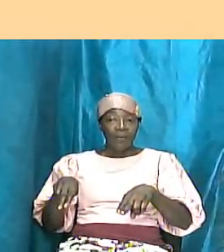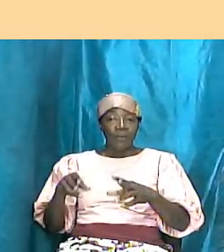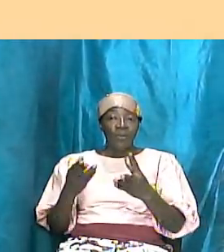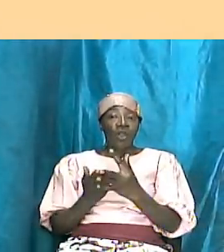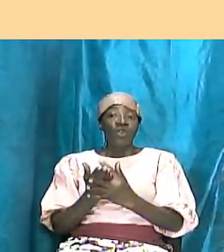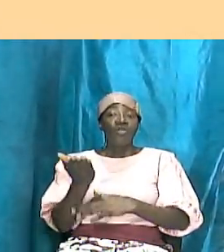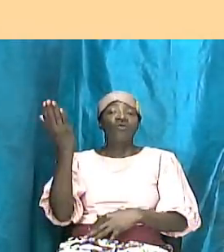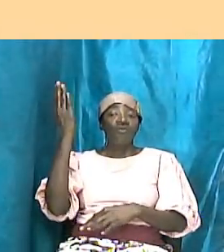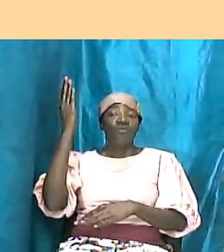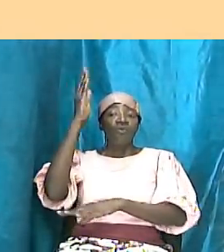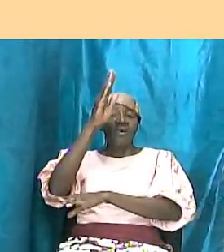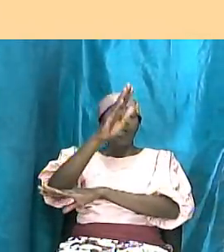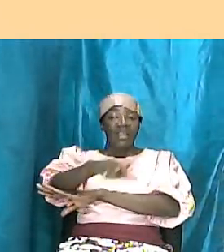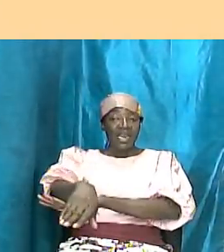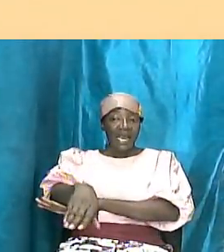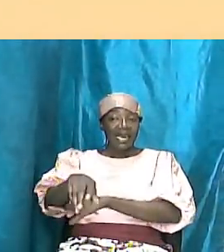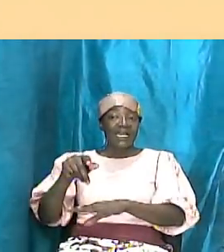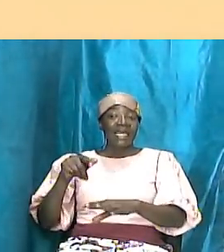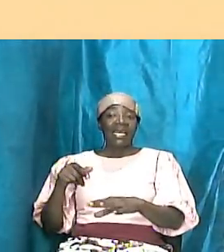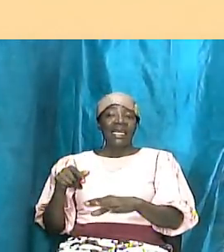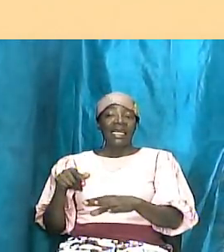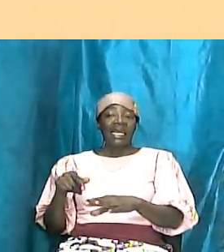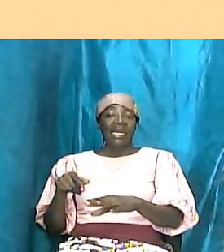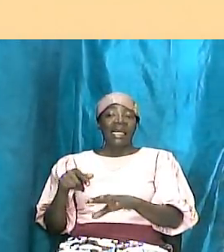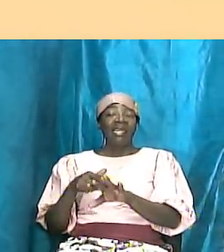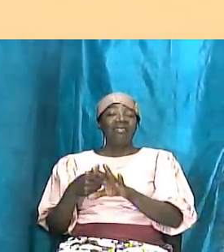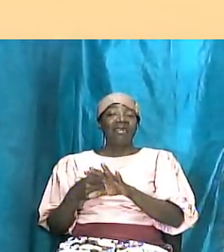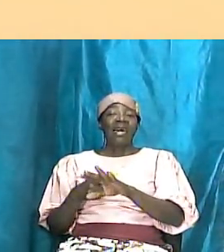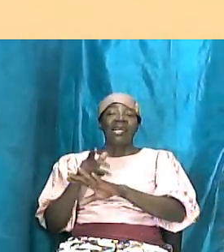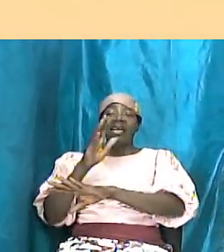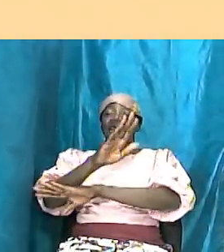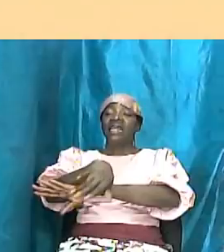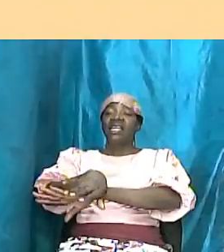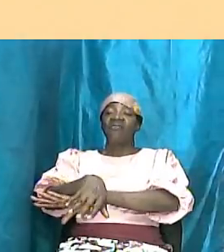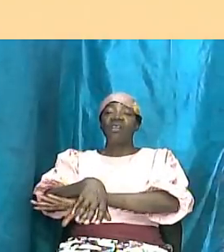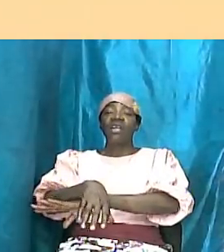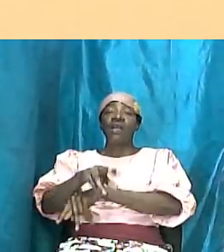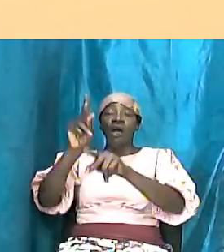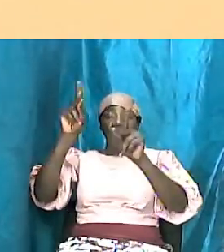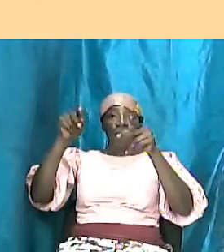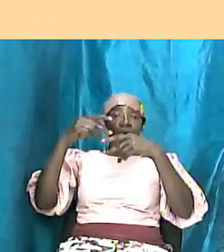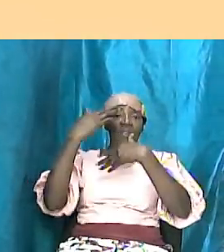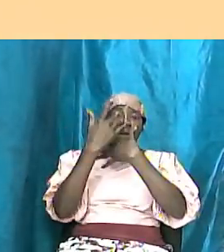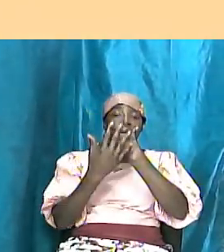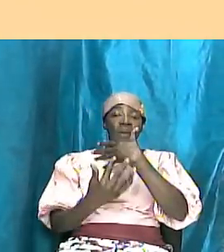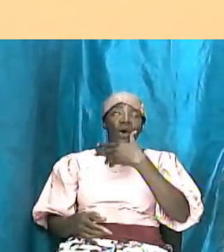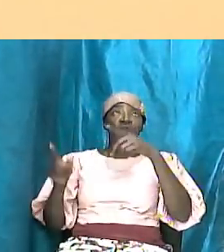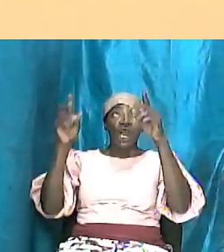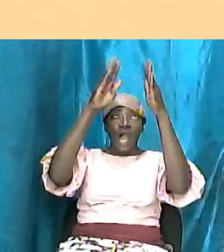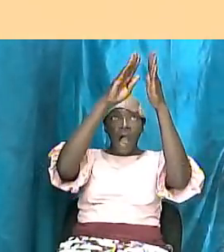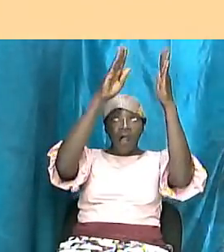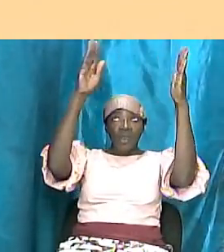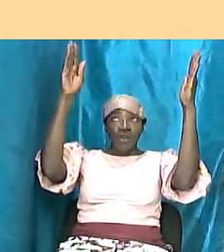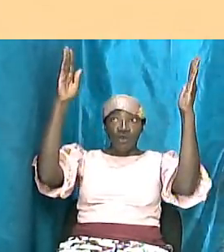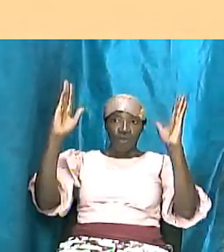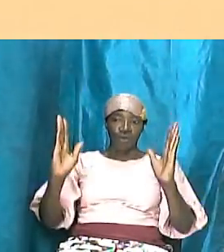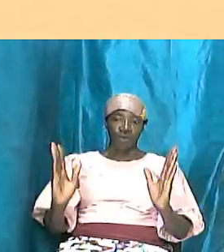throughout the night, starting in the evening with the applying of the blood on the doorpost and the lintel, right through the